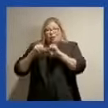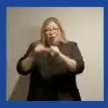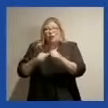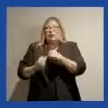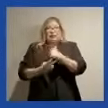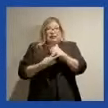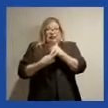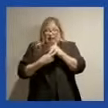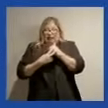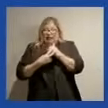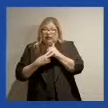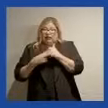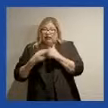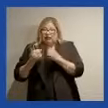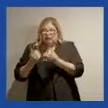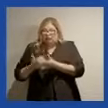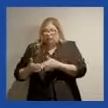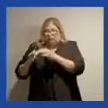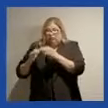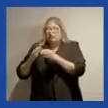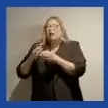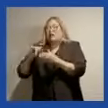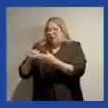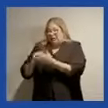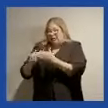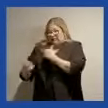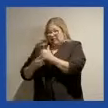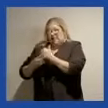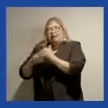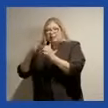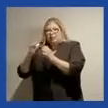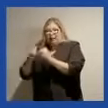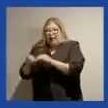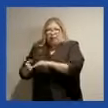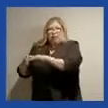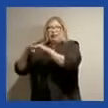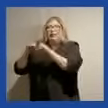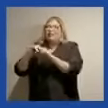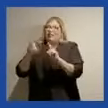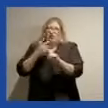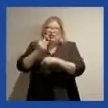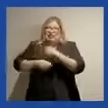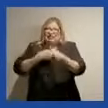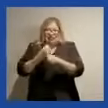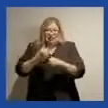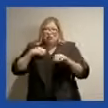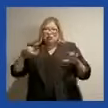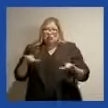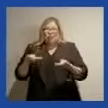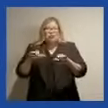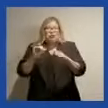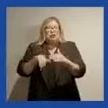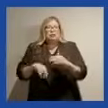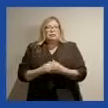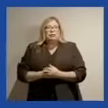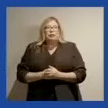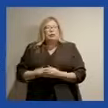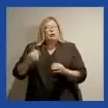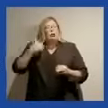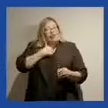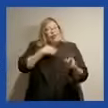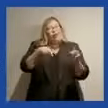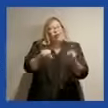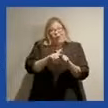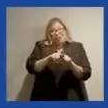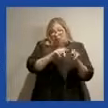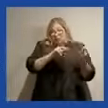grow of $80 million starting the first year it's enacted. In fact, we're also moving to